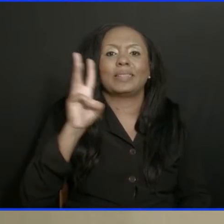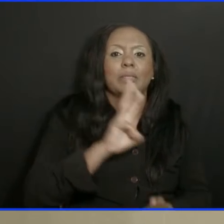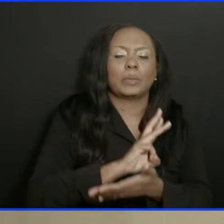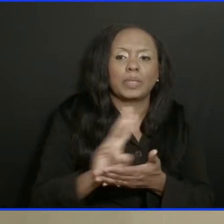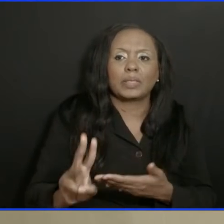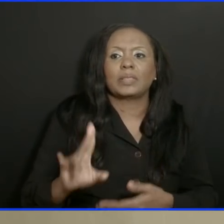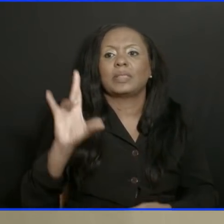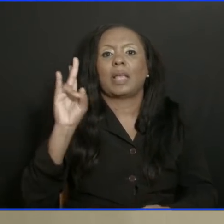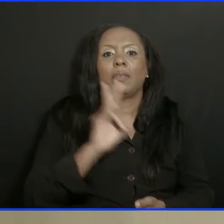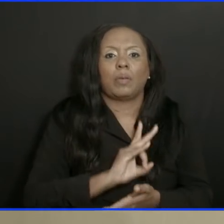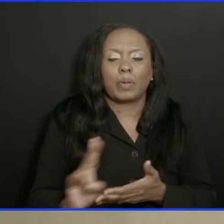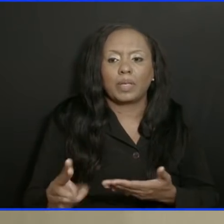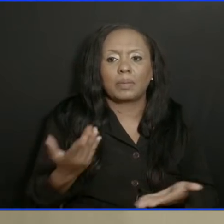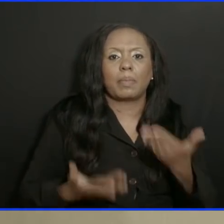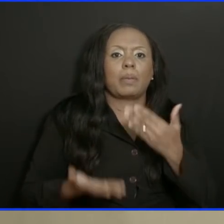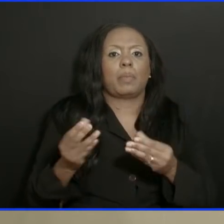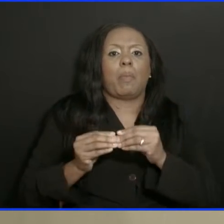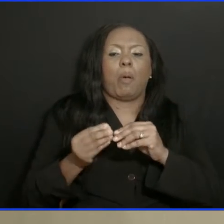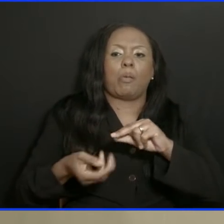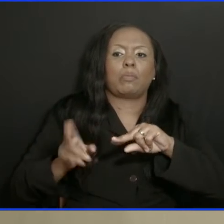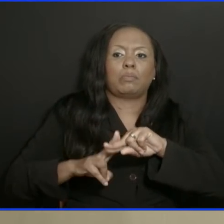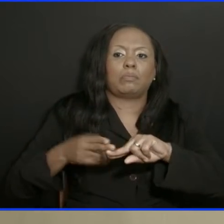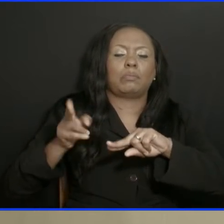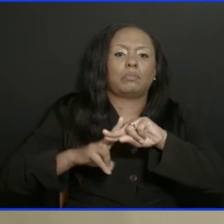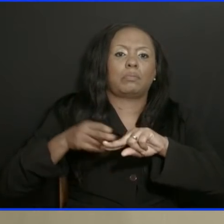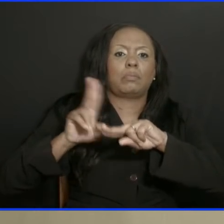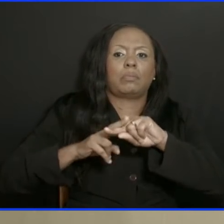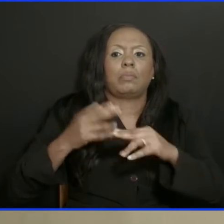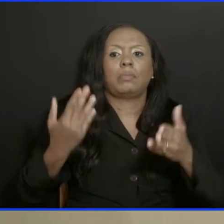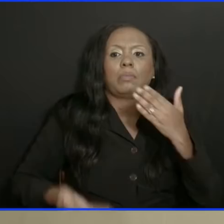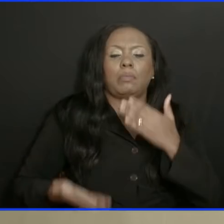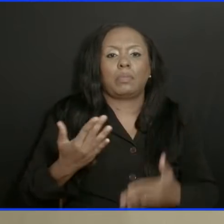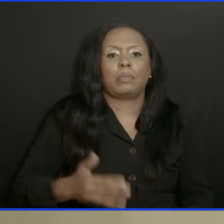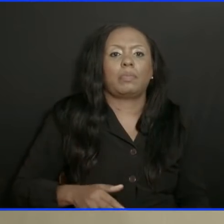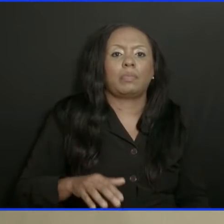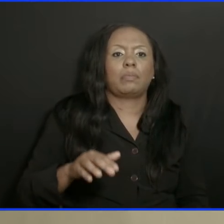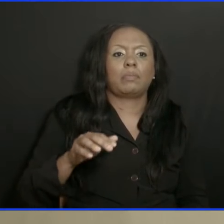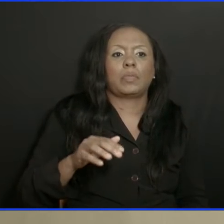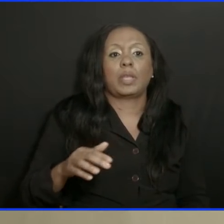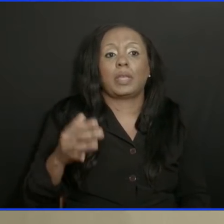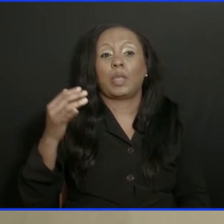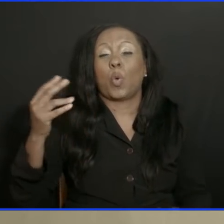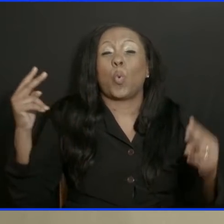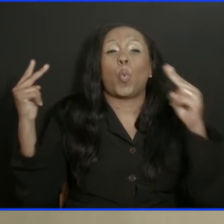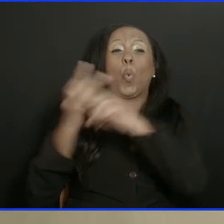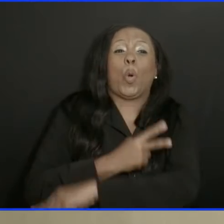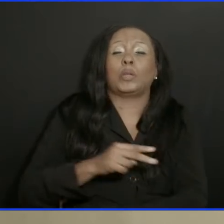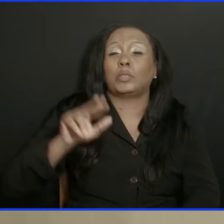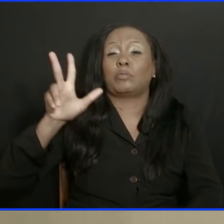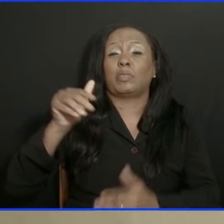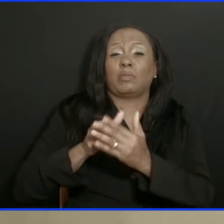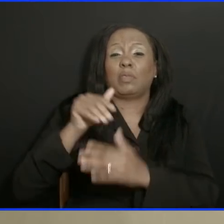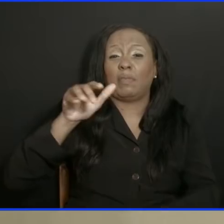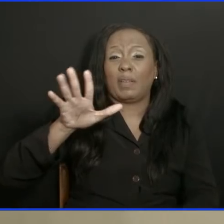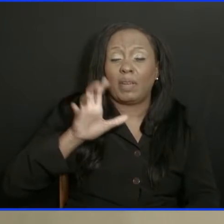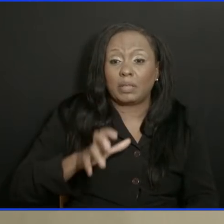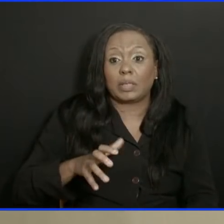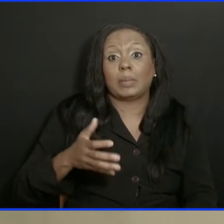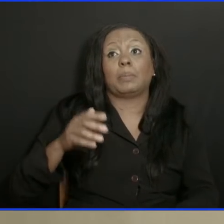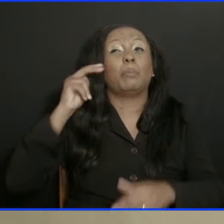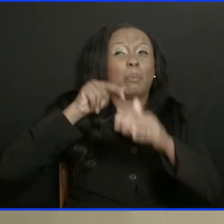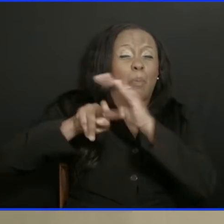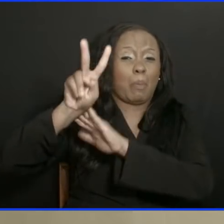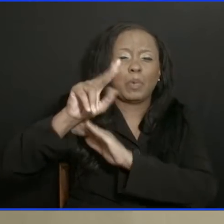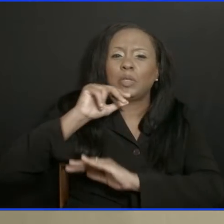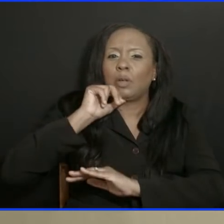We believe that at the peak, we're looking at 3,500 cases per day, and the total amount of cases that we expect over this